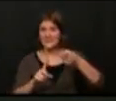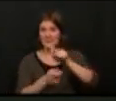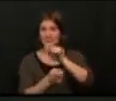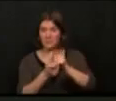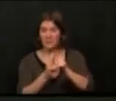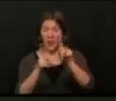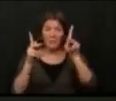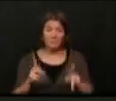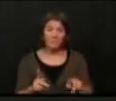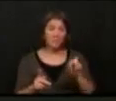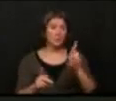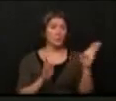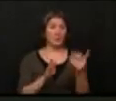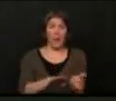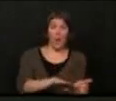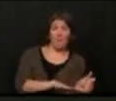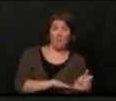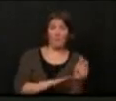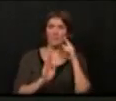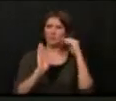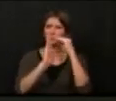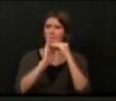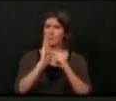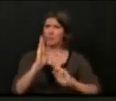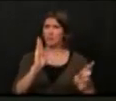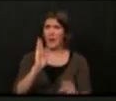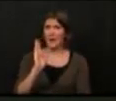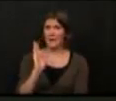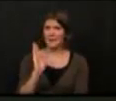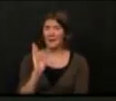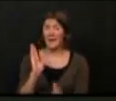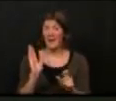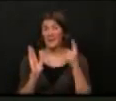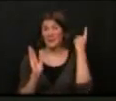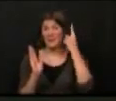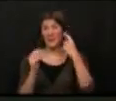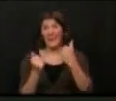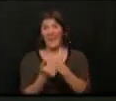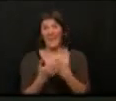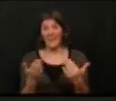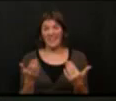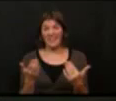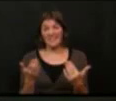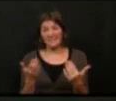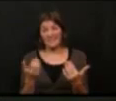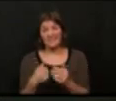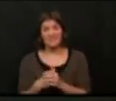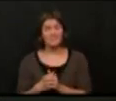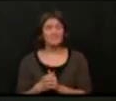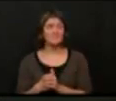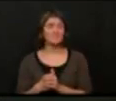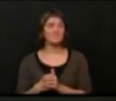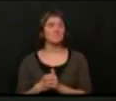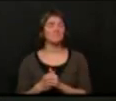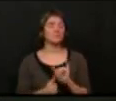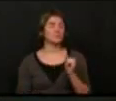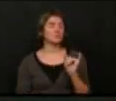things, but I think we at least need to have those at our disposal to be considering as we work on the budget going forward. I also